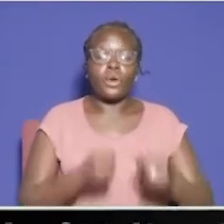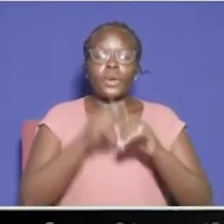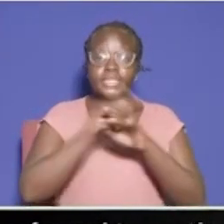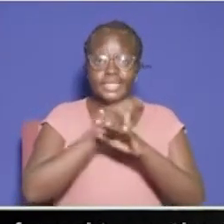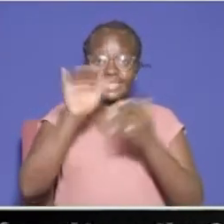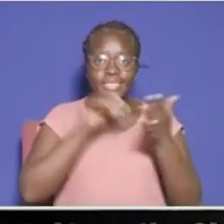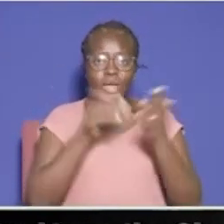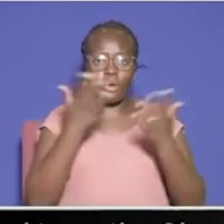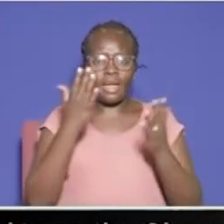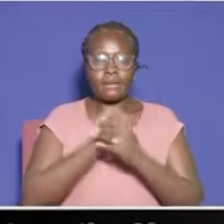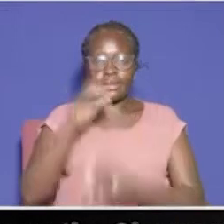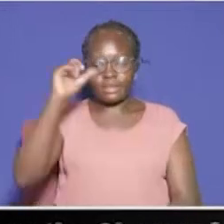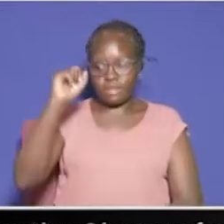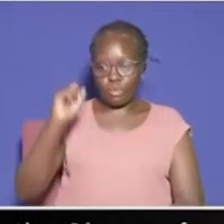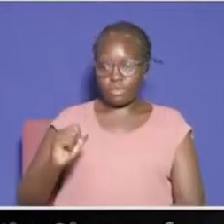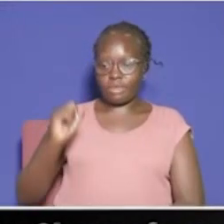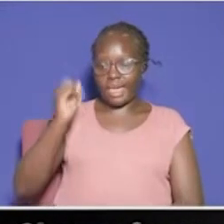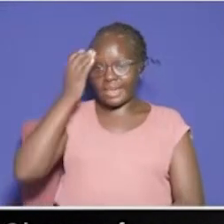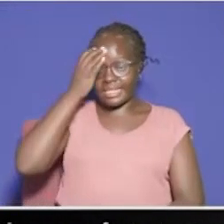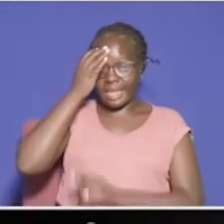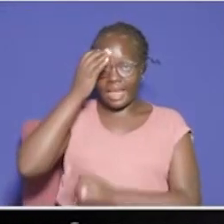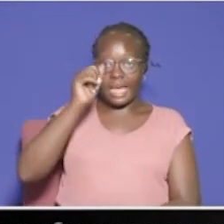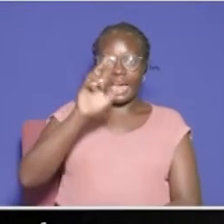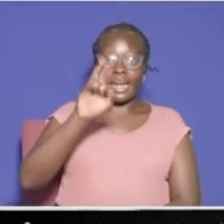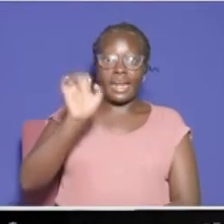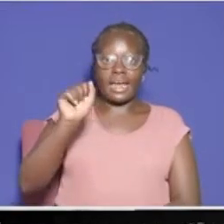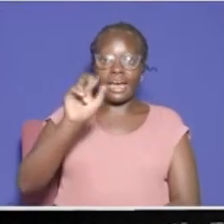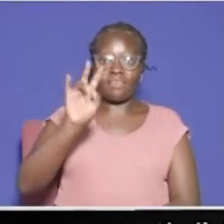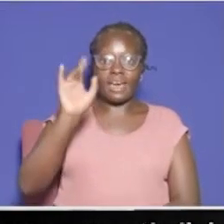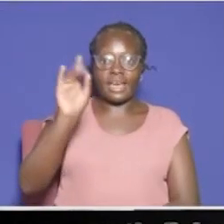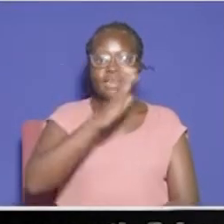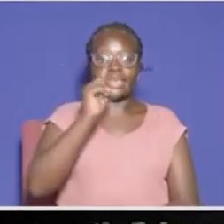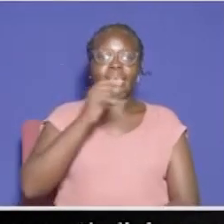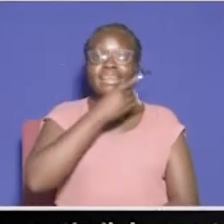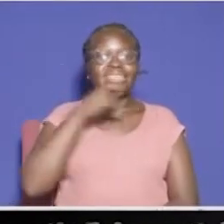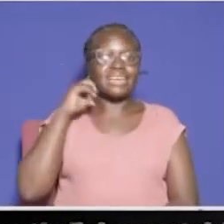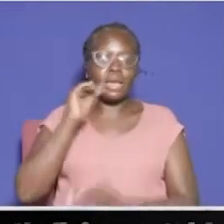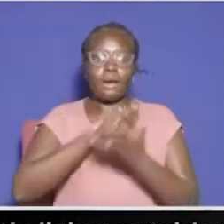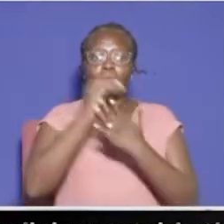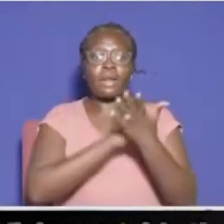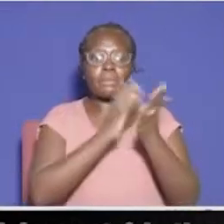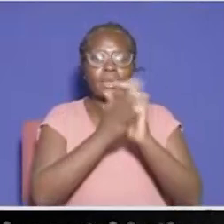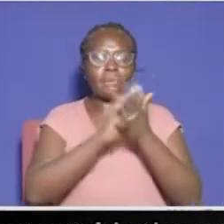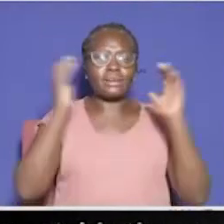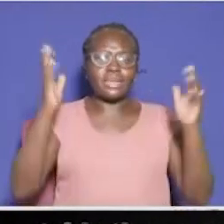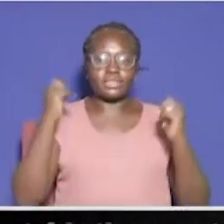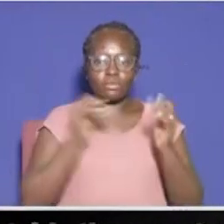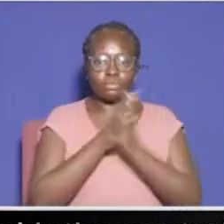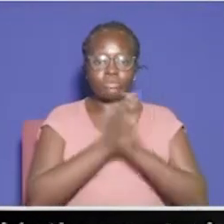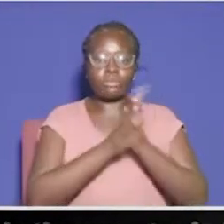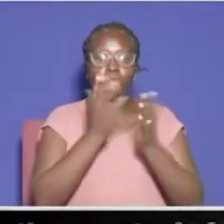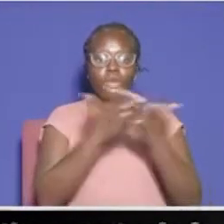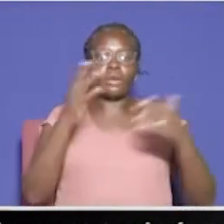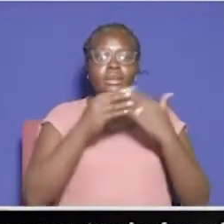center located in southern Israel in the Arava Desert, the program will be a great inspiration for you to create solutions